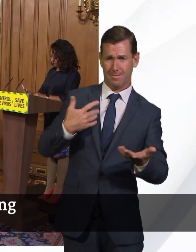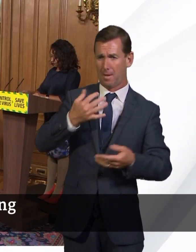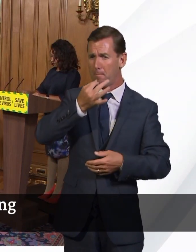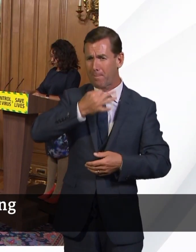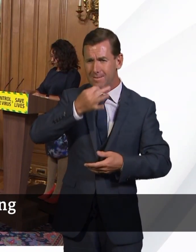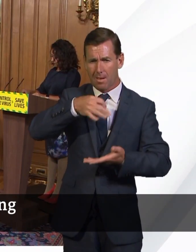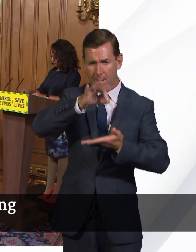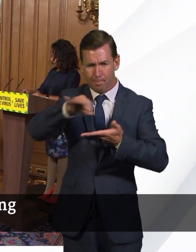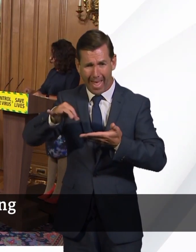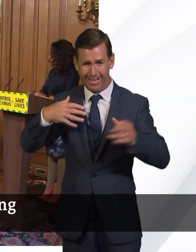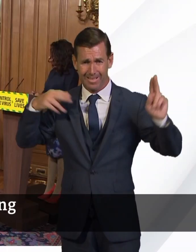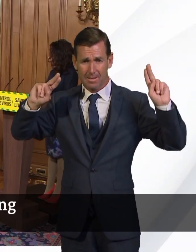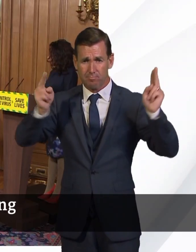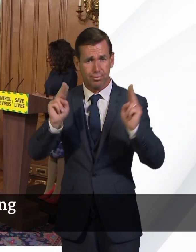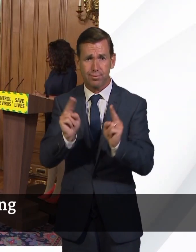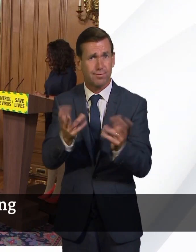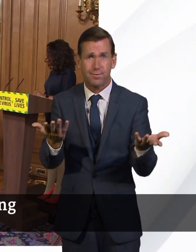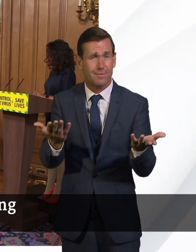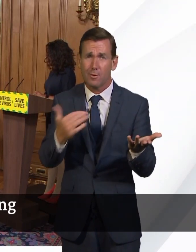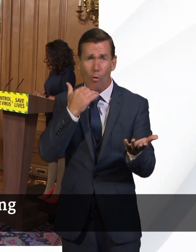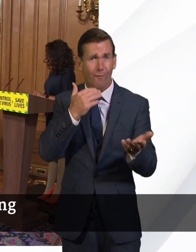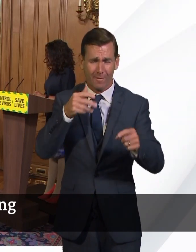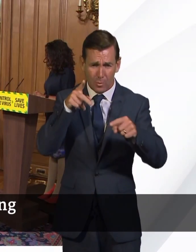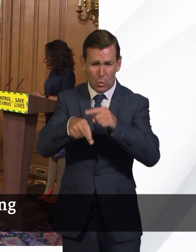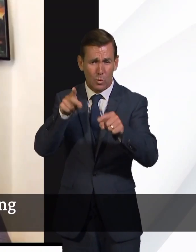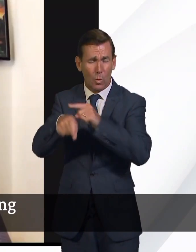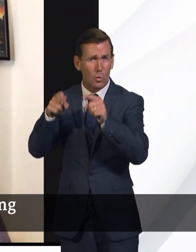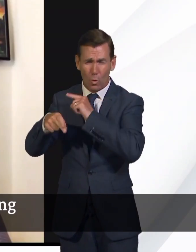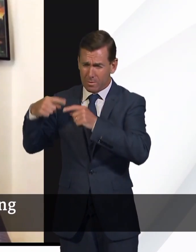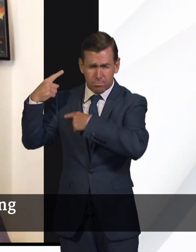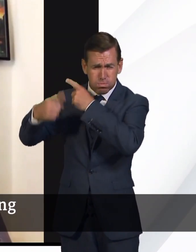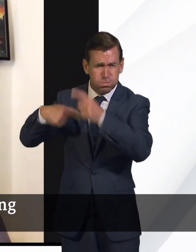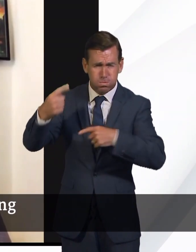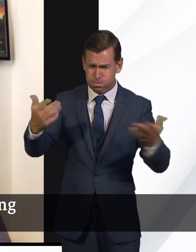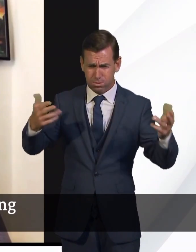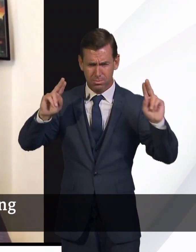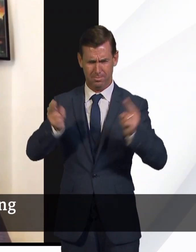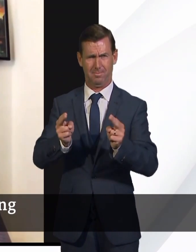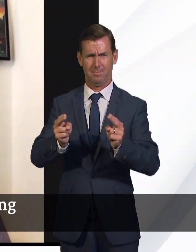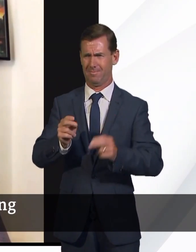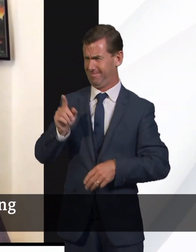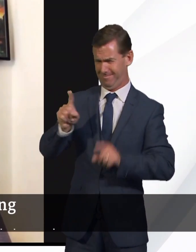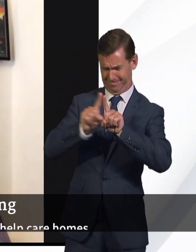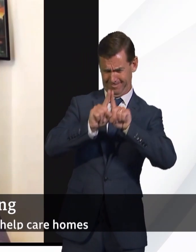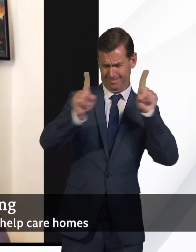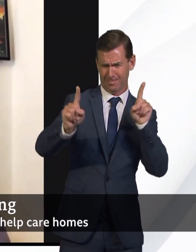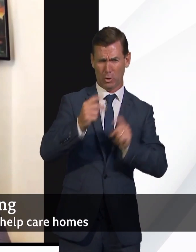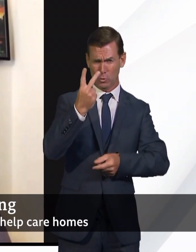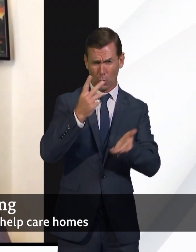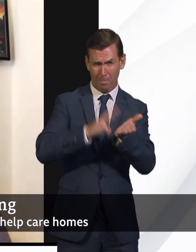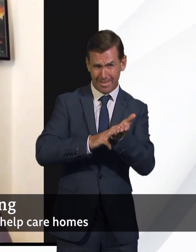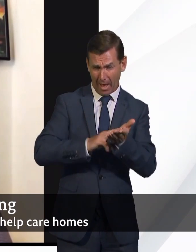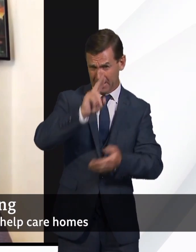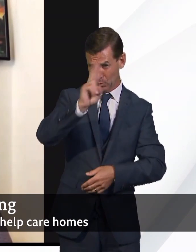equipment like pens and pencils for children to use in the classroom. Social distancing is going to be hard work